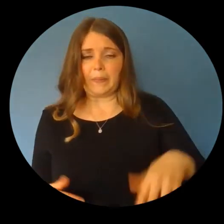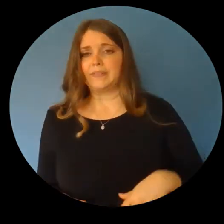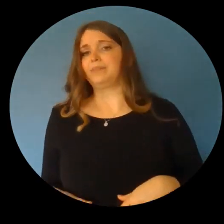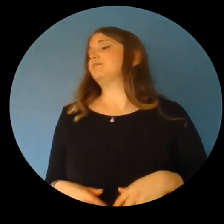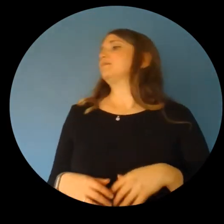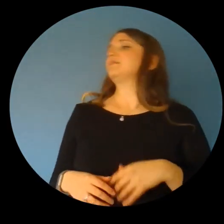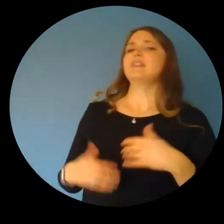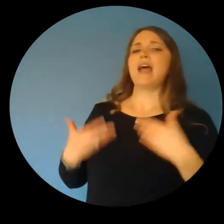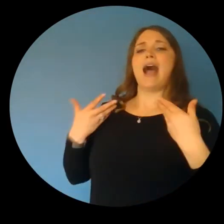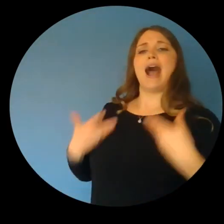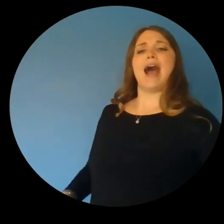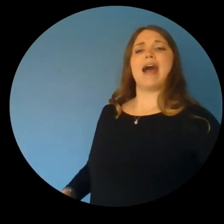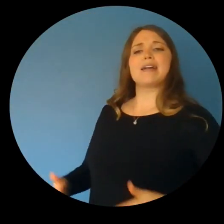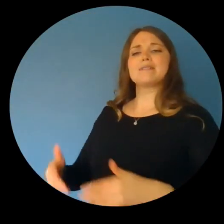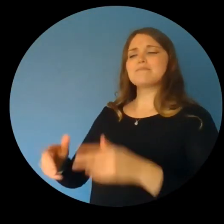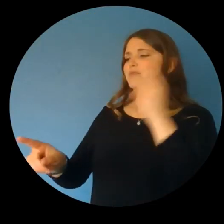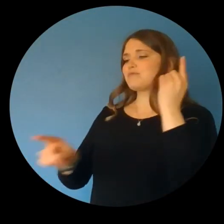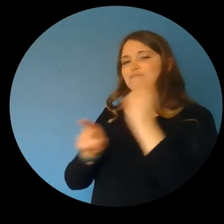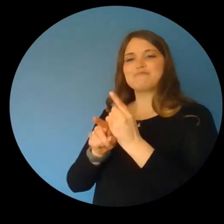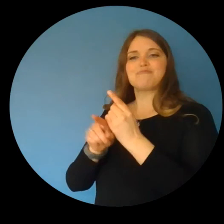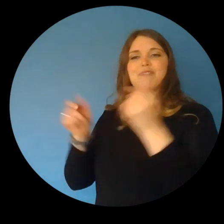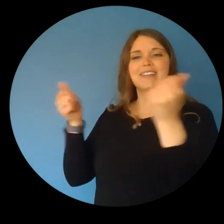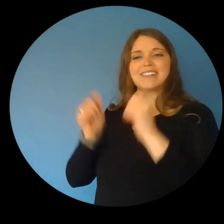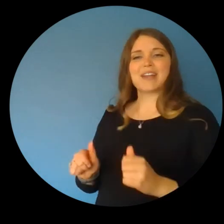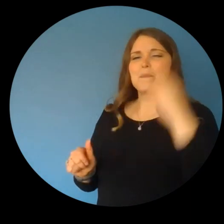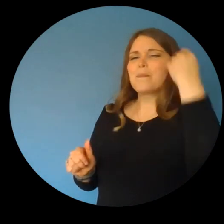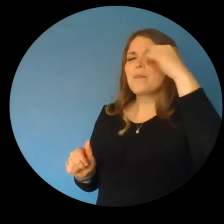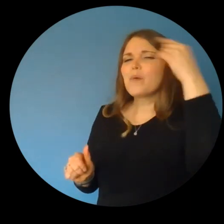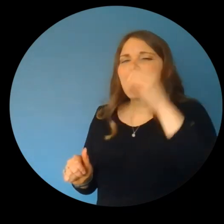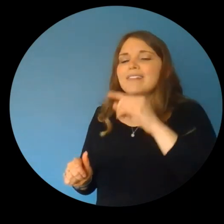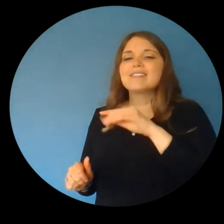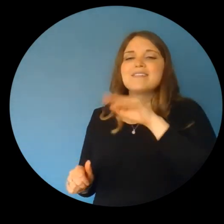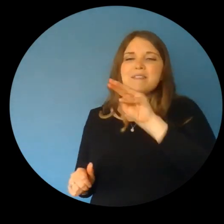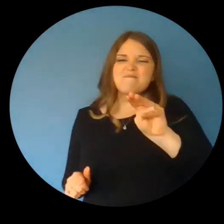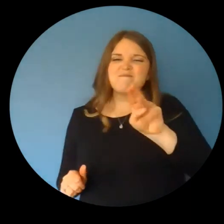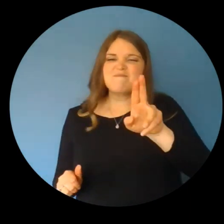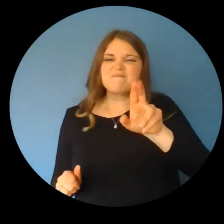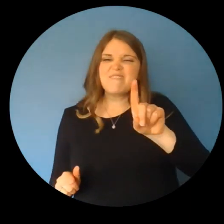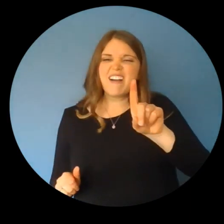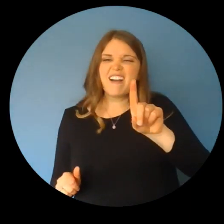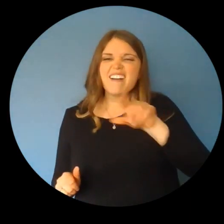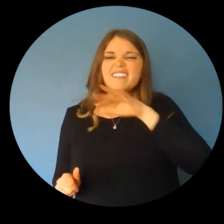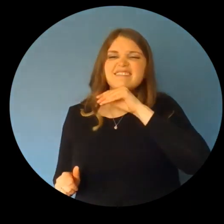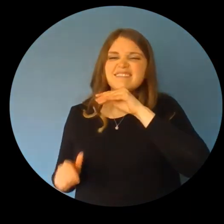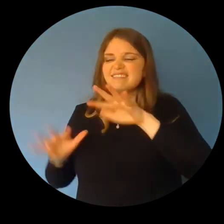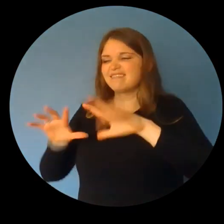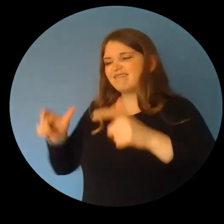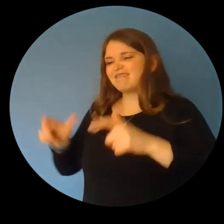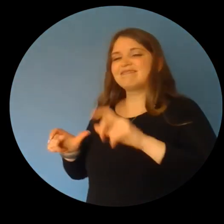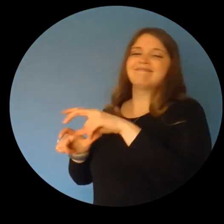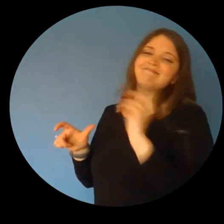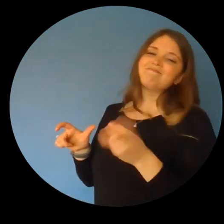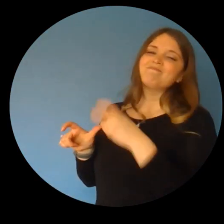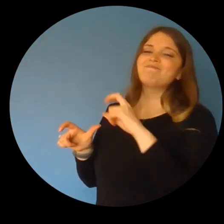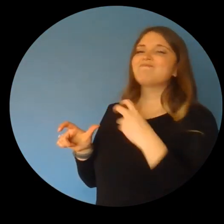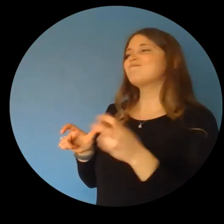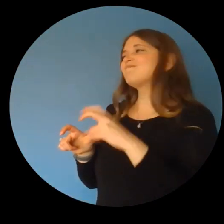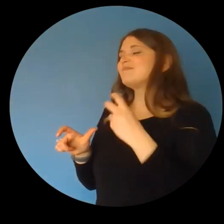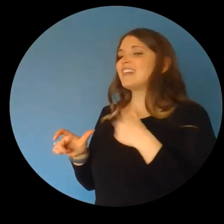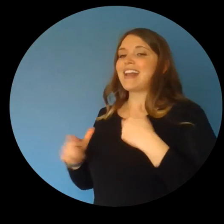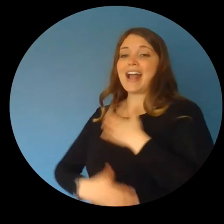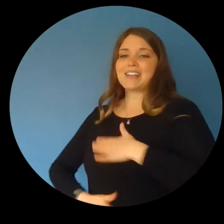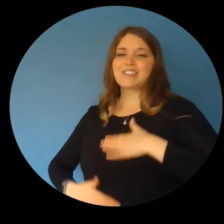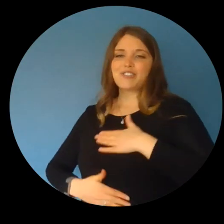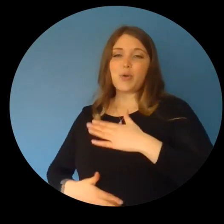"I am just the right shape for rolling in the mud, and besides, I enjoy my food. I